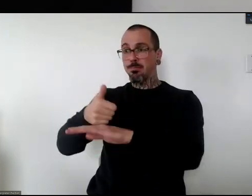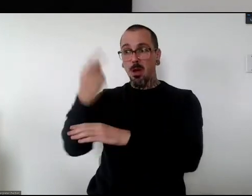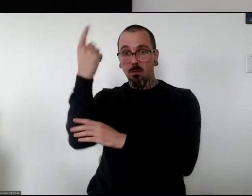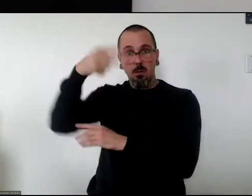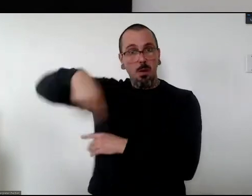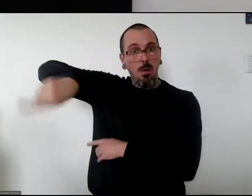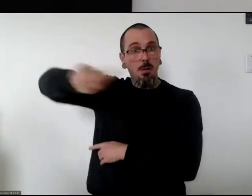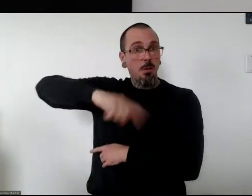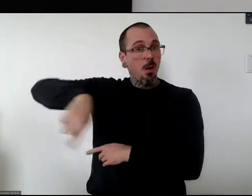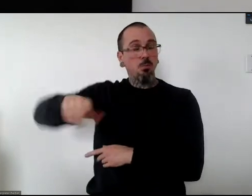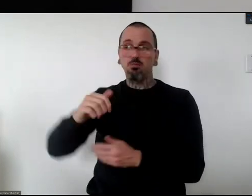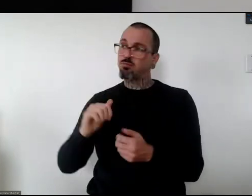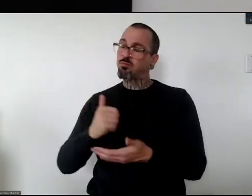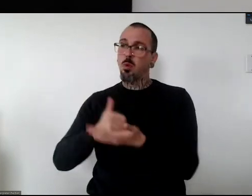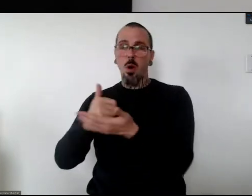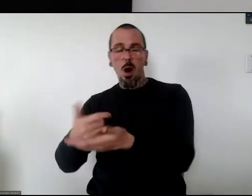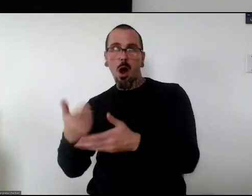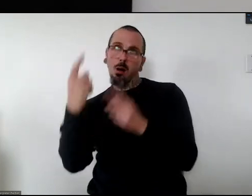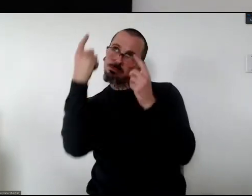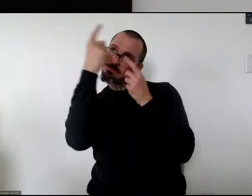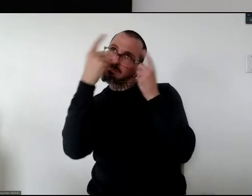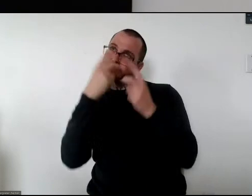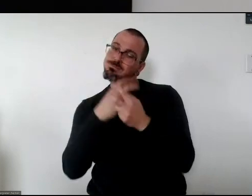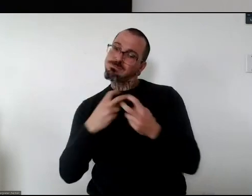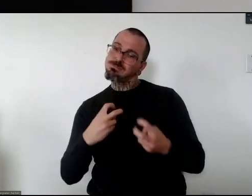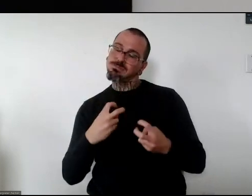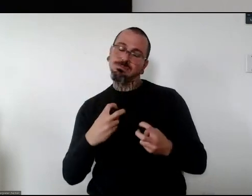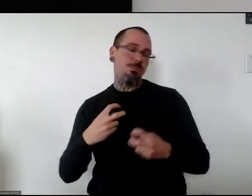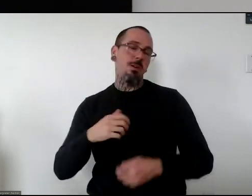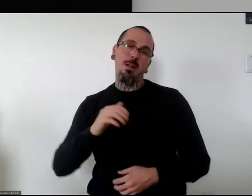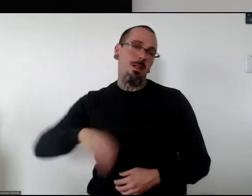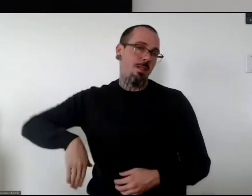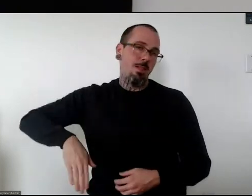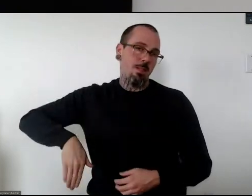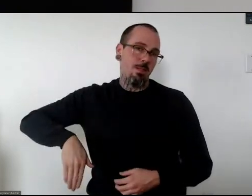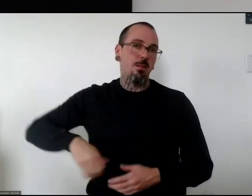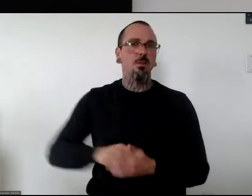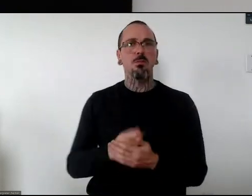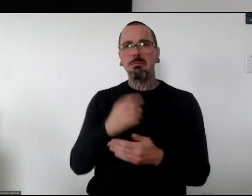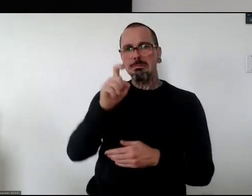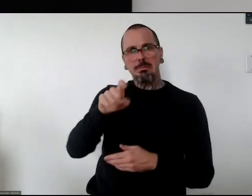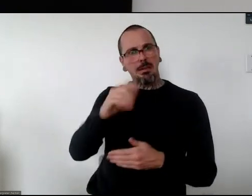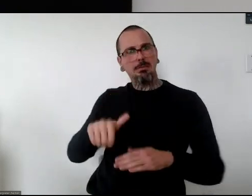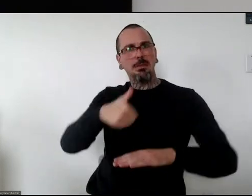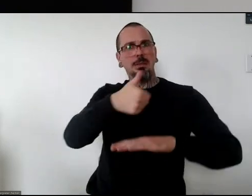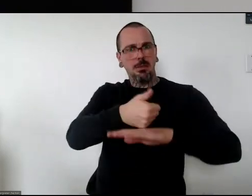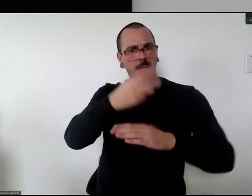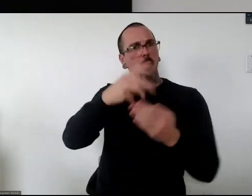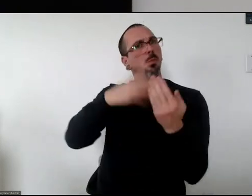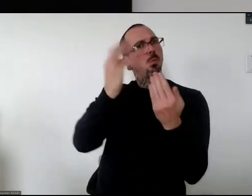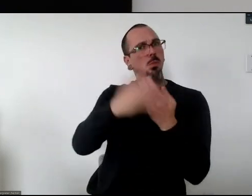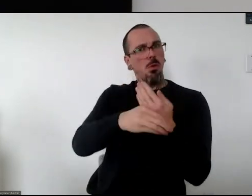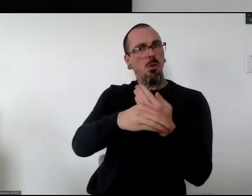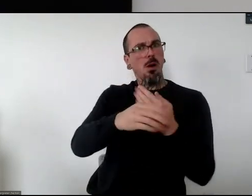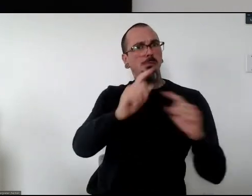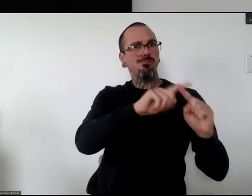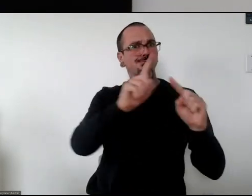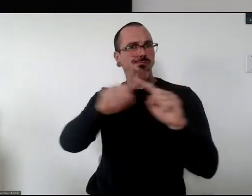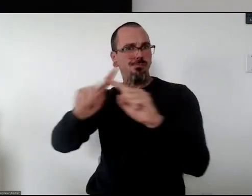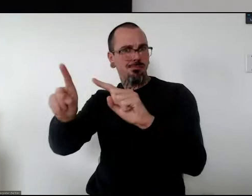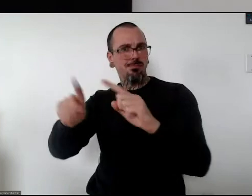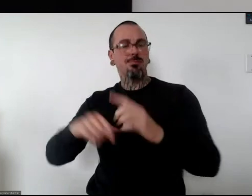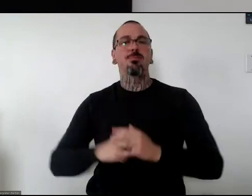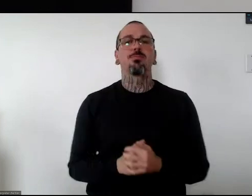of perpetrating gender-based violence. We are surrounded online, in person,